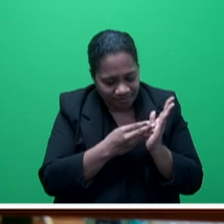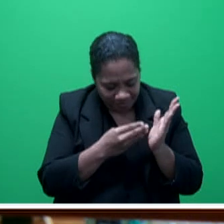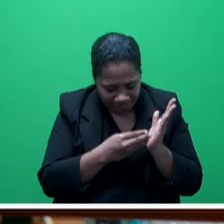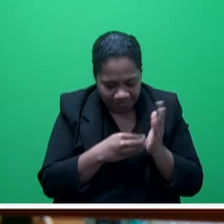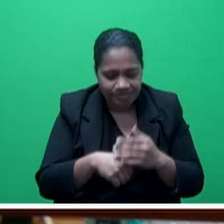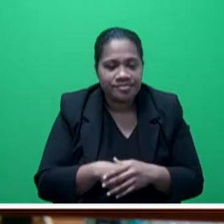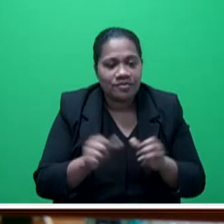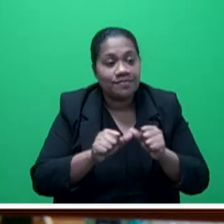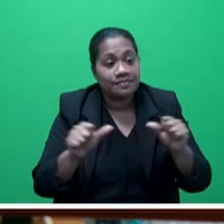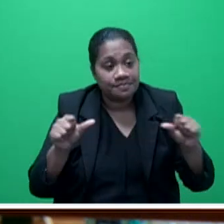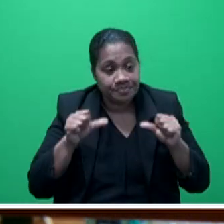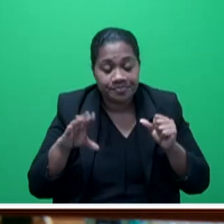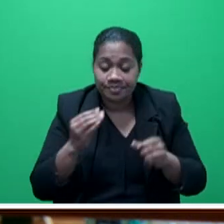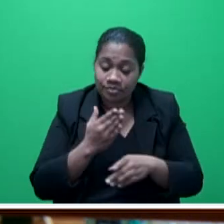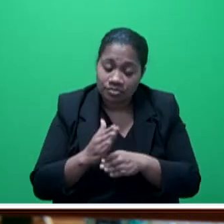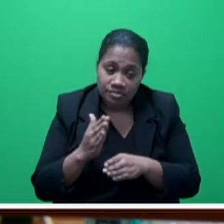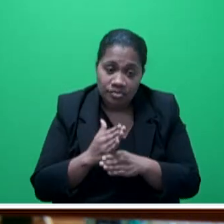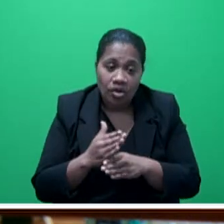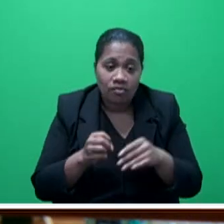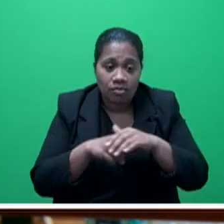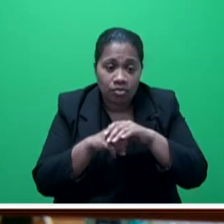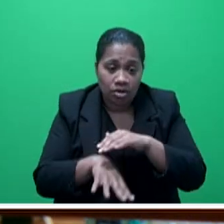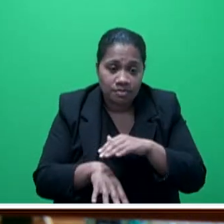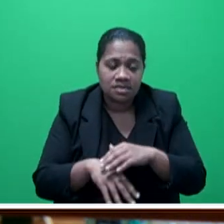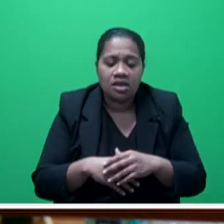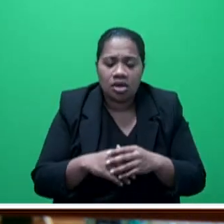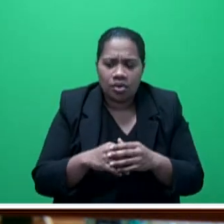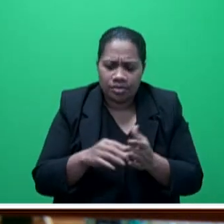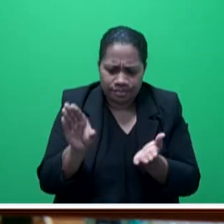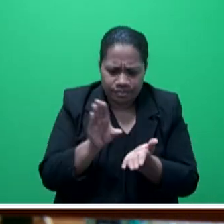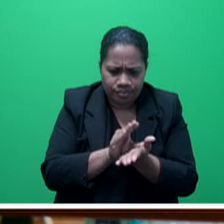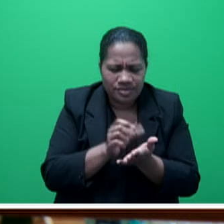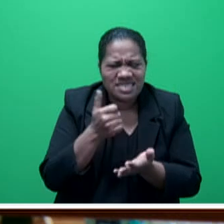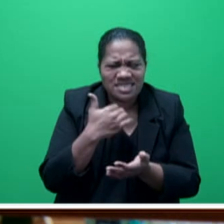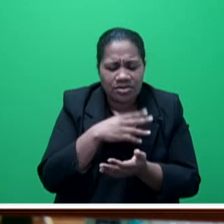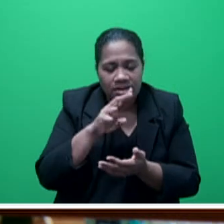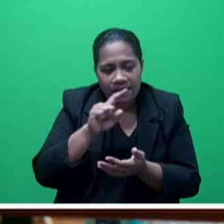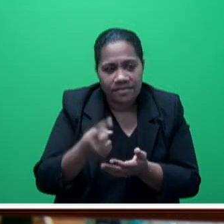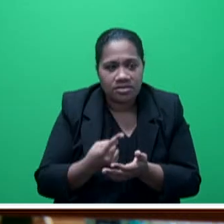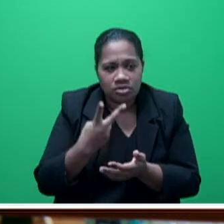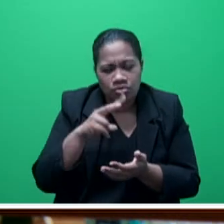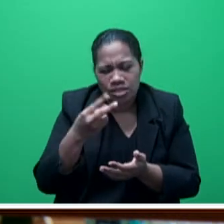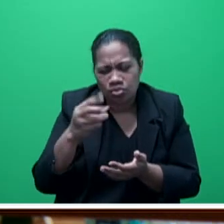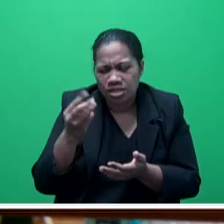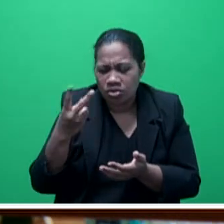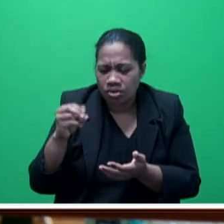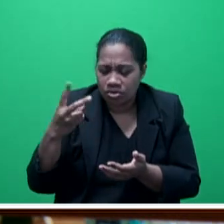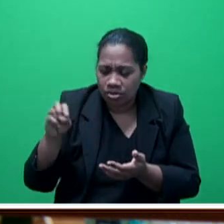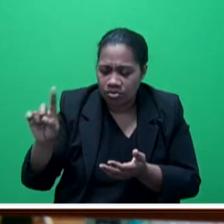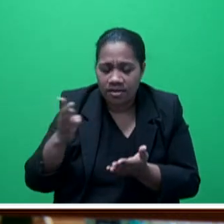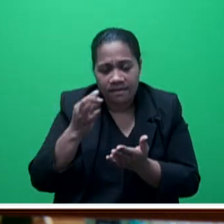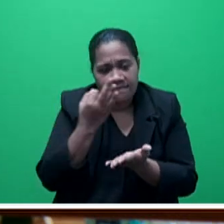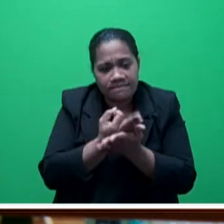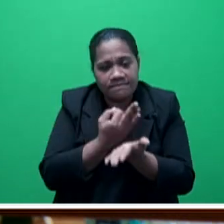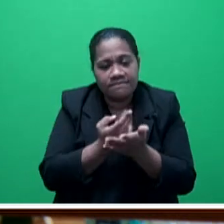Program, CROPS, with allocated budget of $600,000 in 2020-21 2021 financial year. Part of the funding